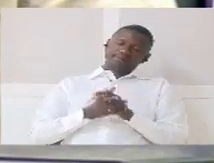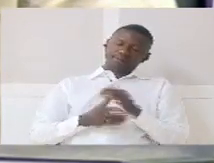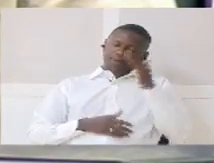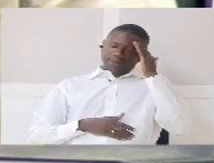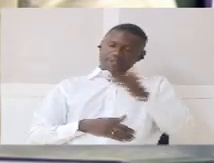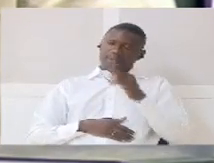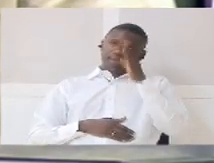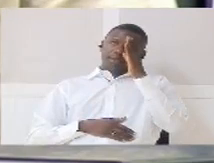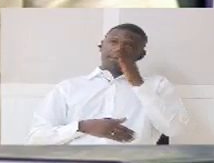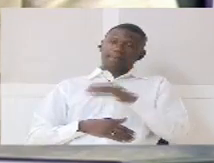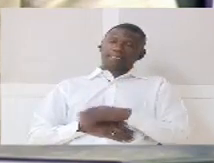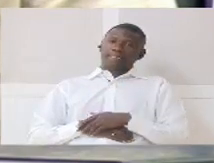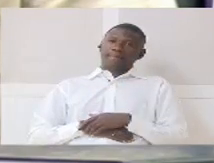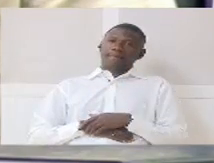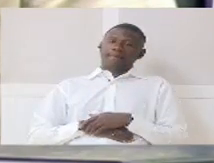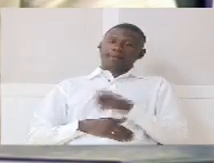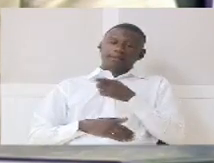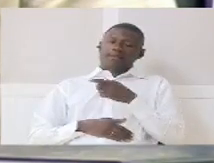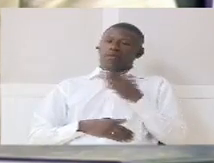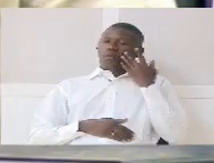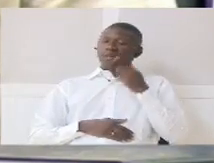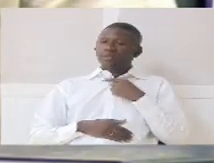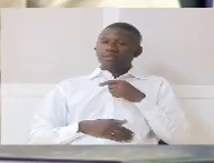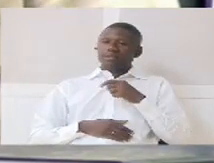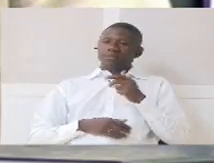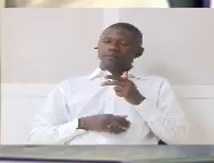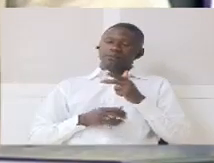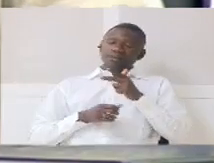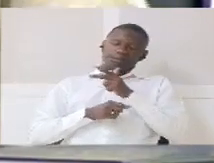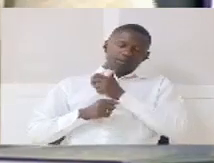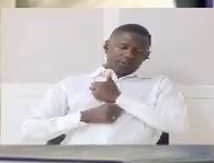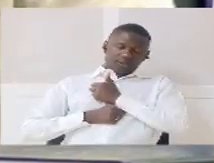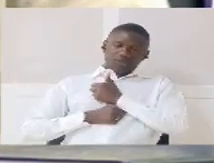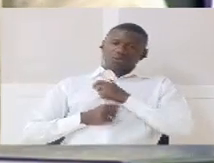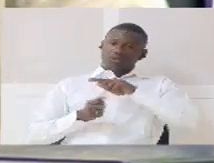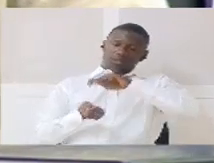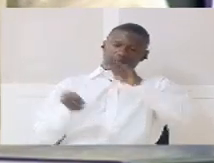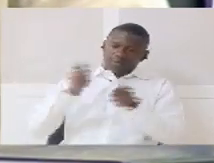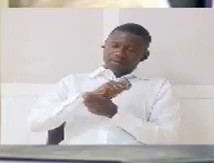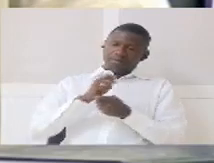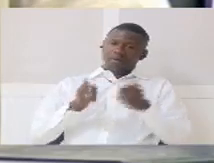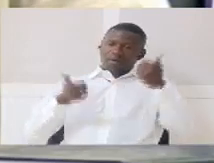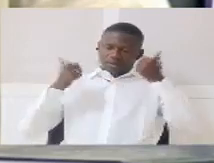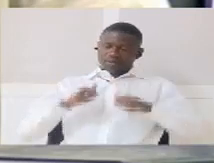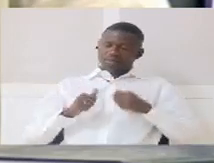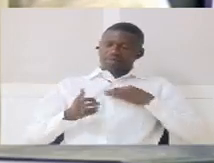Allah. This security reform came. When this security reform came, I transferred. He was transferred.